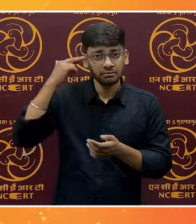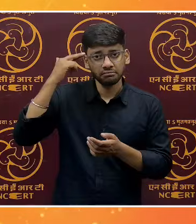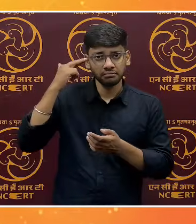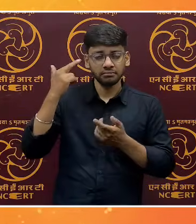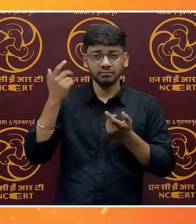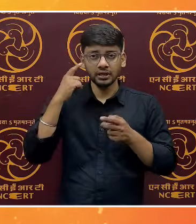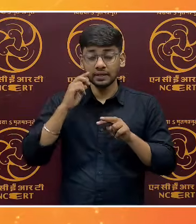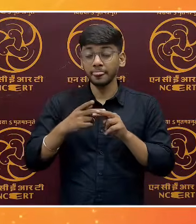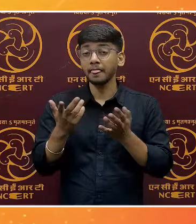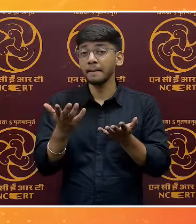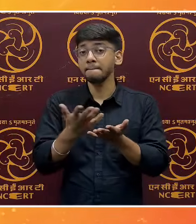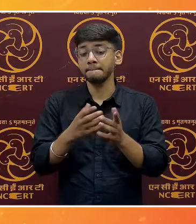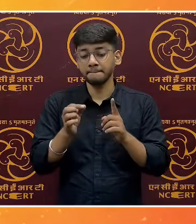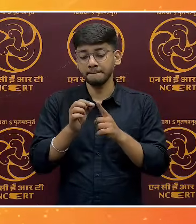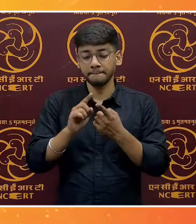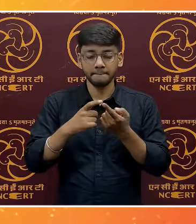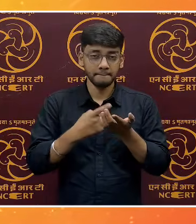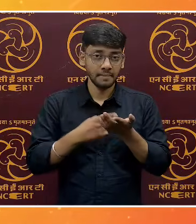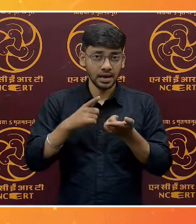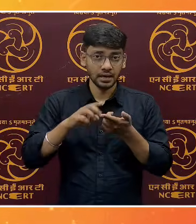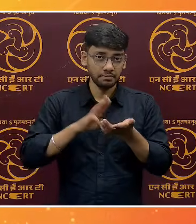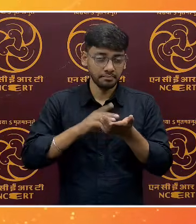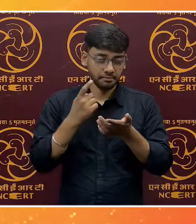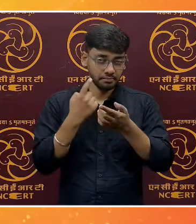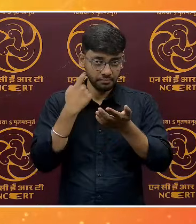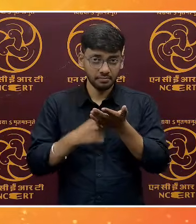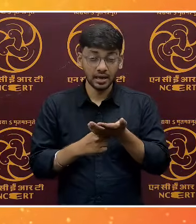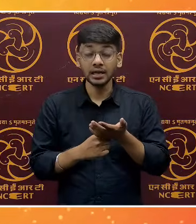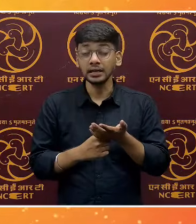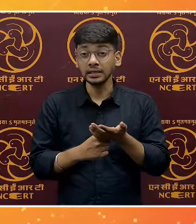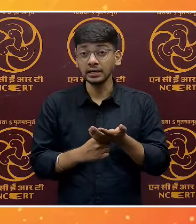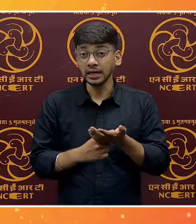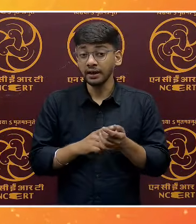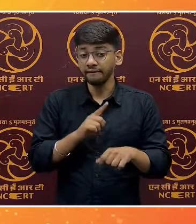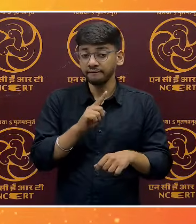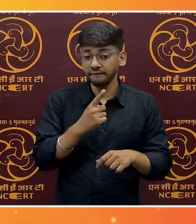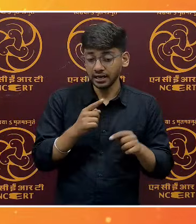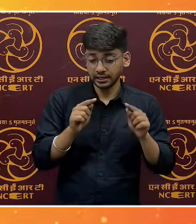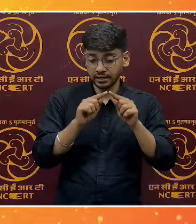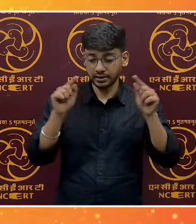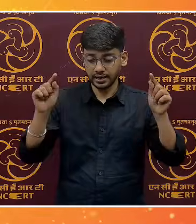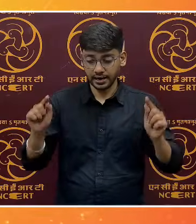talk about perimeter. So here we have one rectangular park.